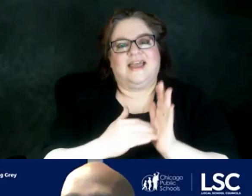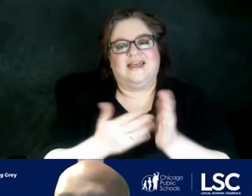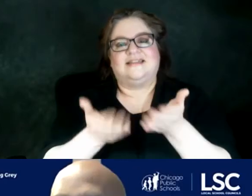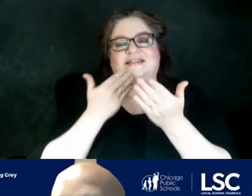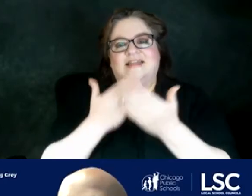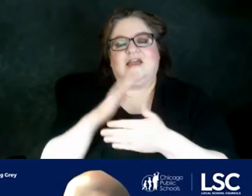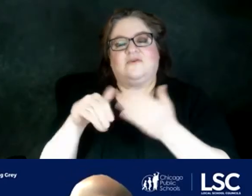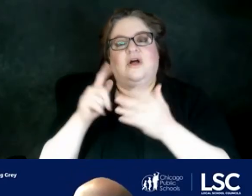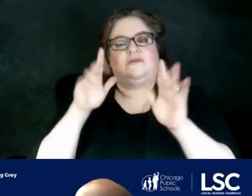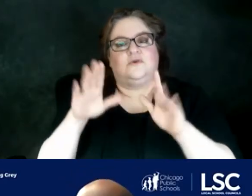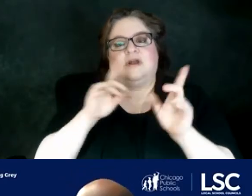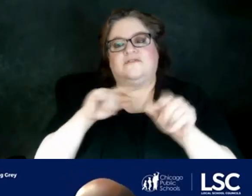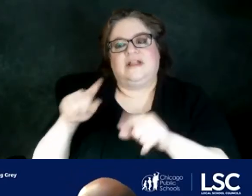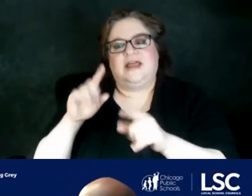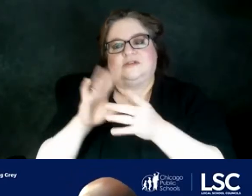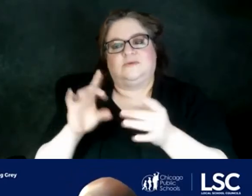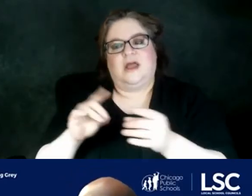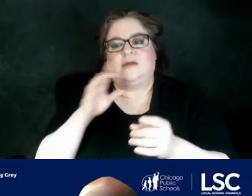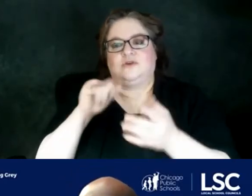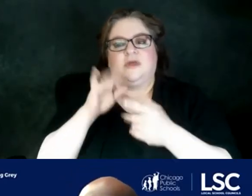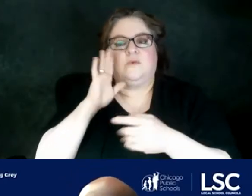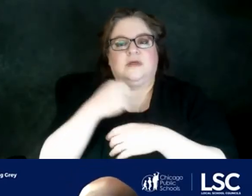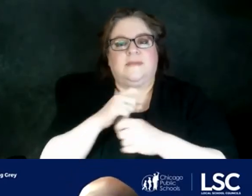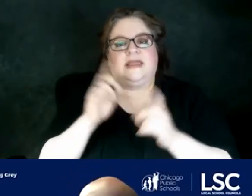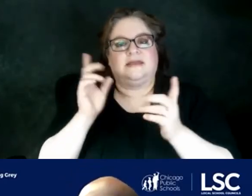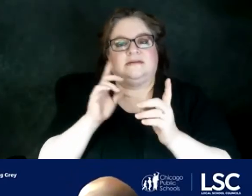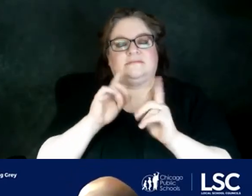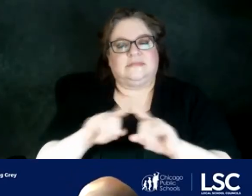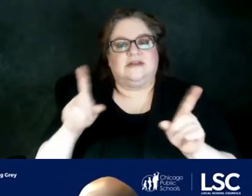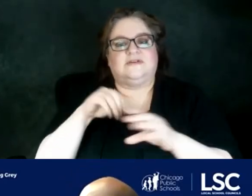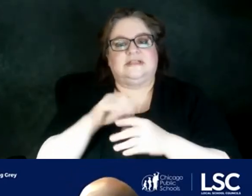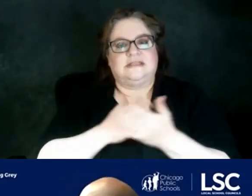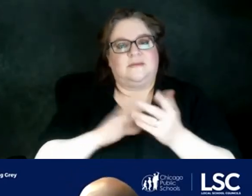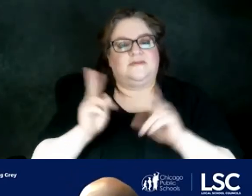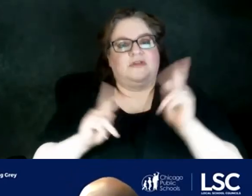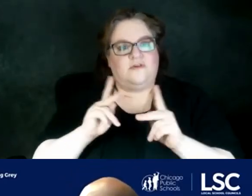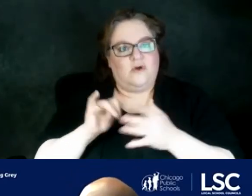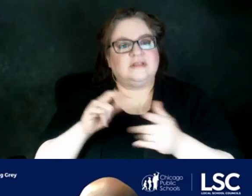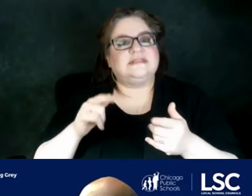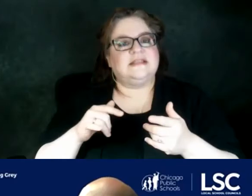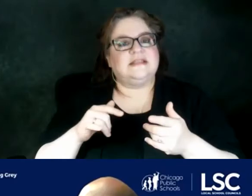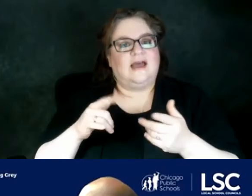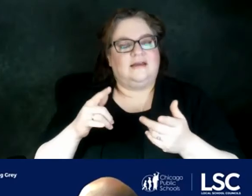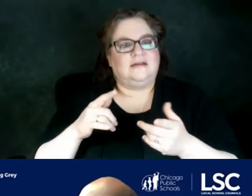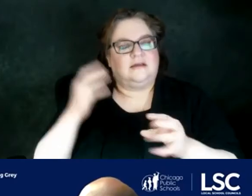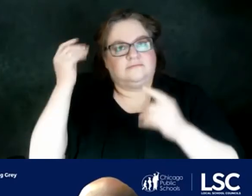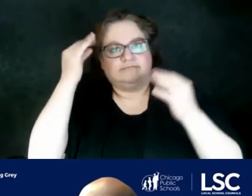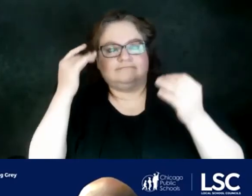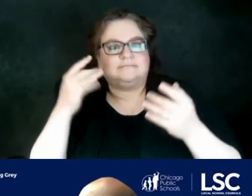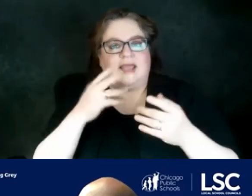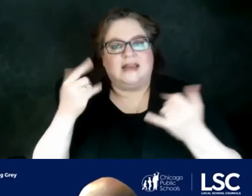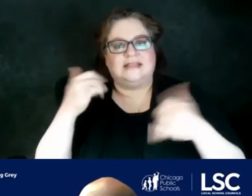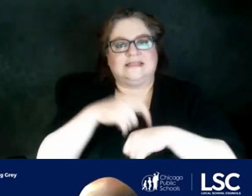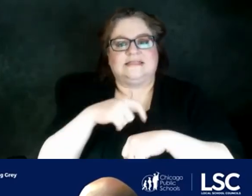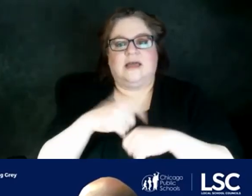all the wonderful answers that you provided. I'm sure you're going to make a difference in some of the folks that who are on the fence. And at this